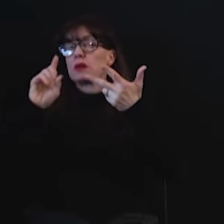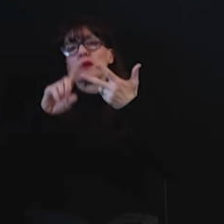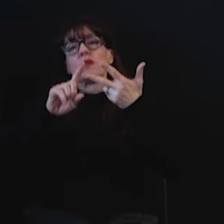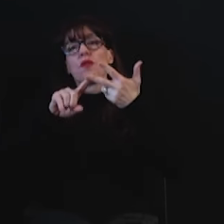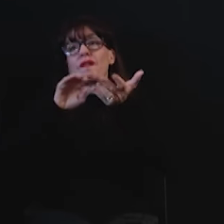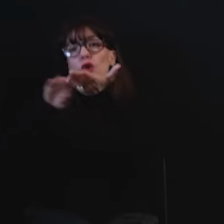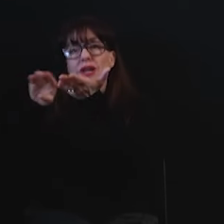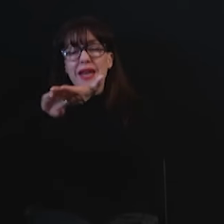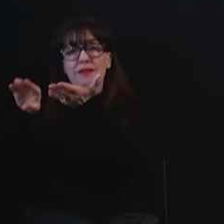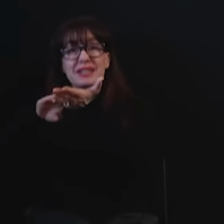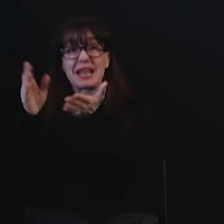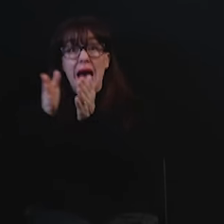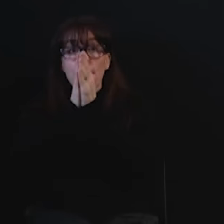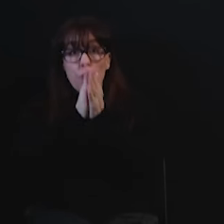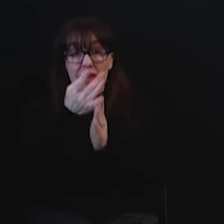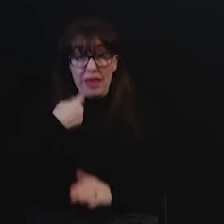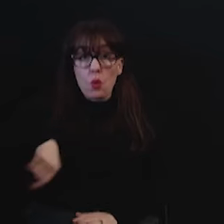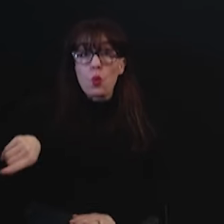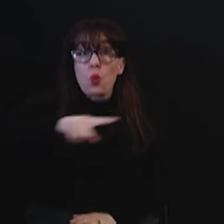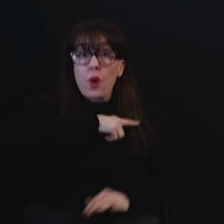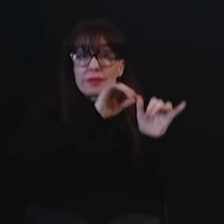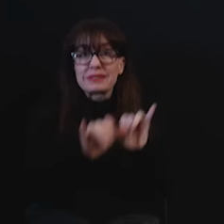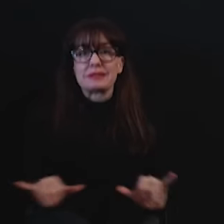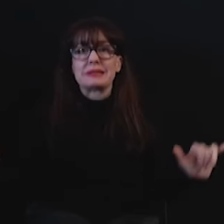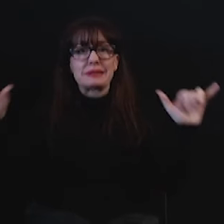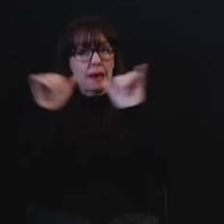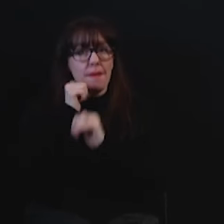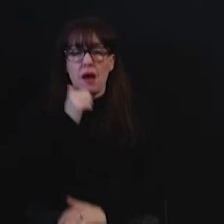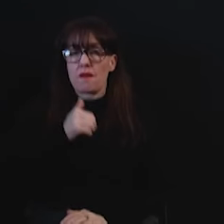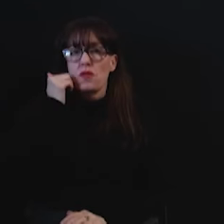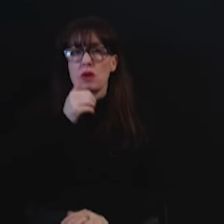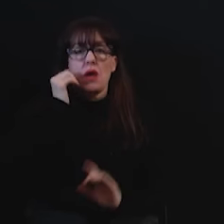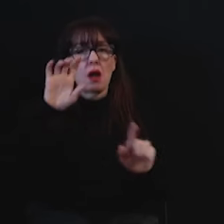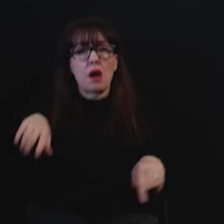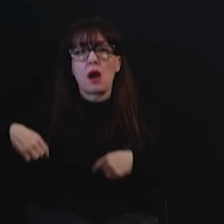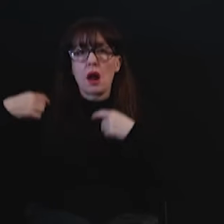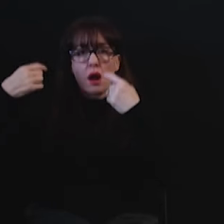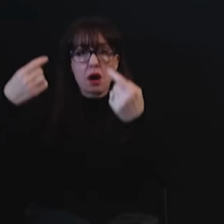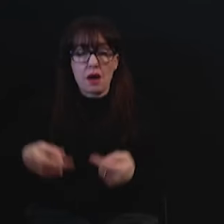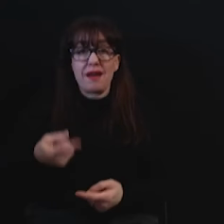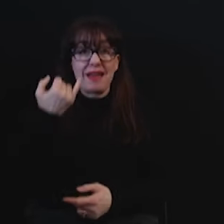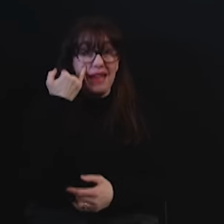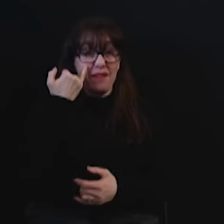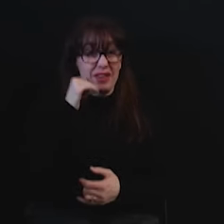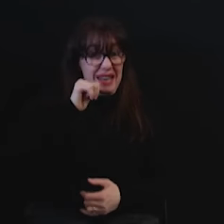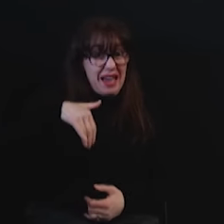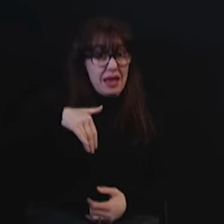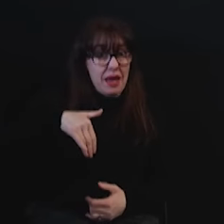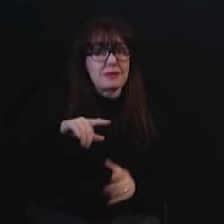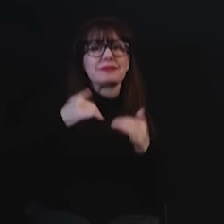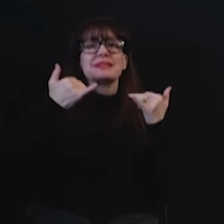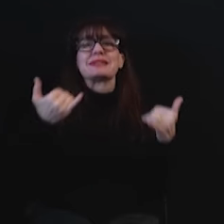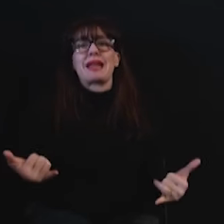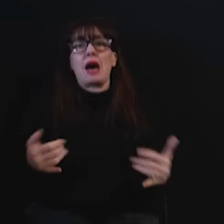for forgiveness. I pray that we will be doing those things every day. If you're not already, now is the time to